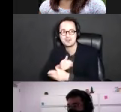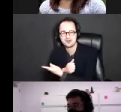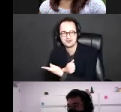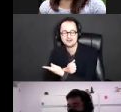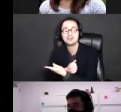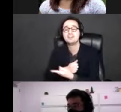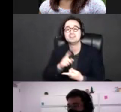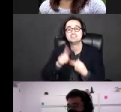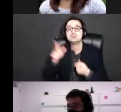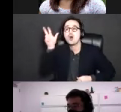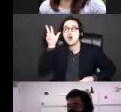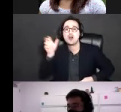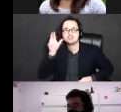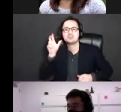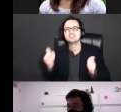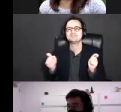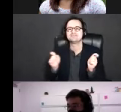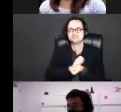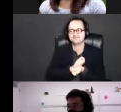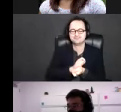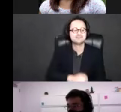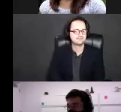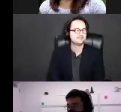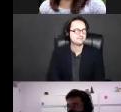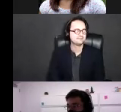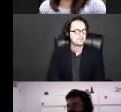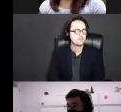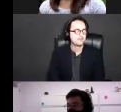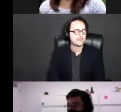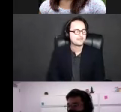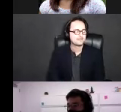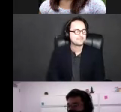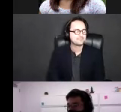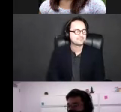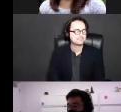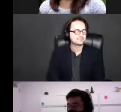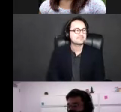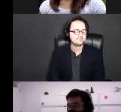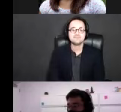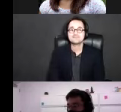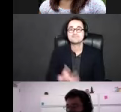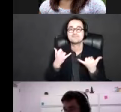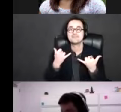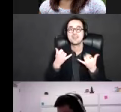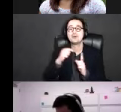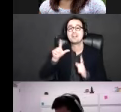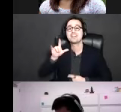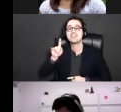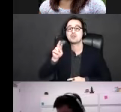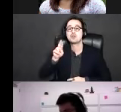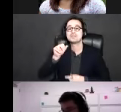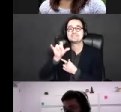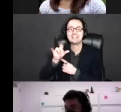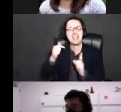to the auditory language. Now, one important point about literacy too is we look at this distributed circuit that